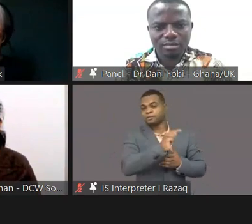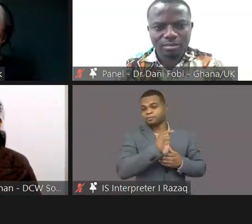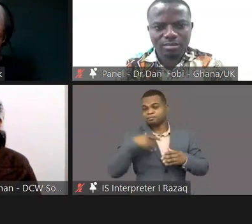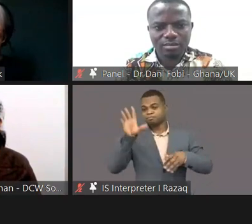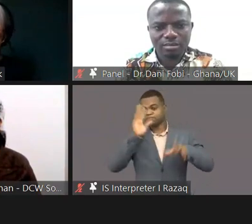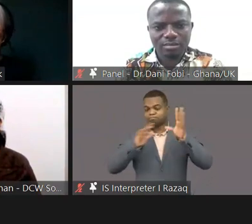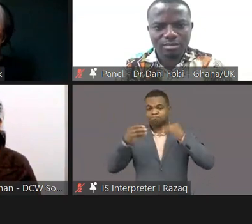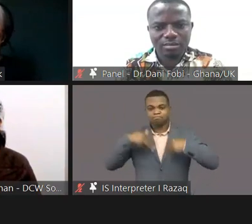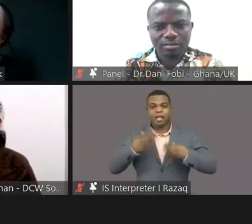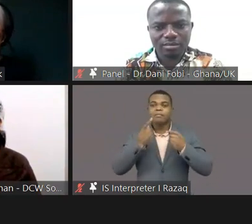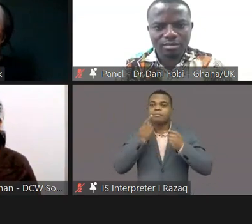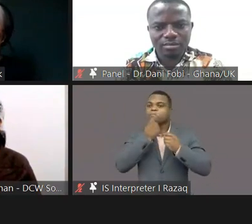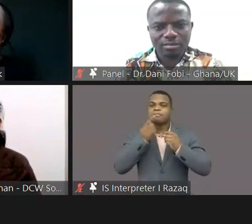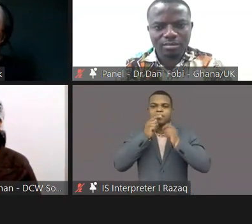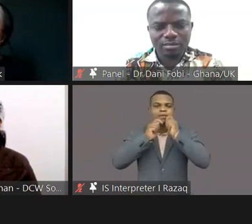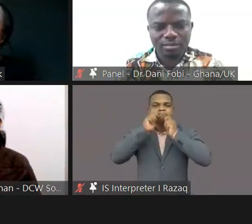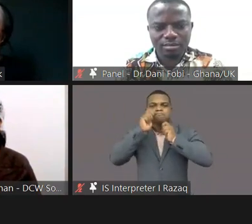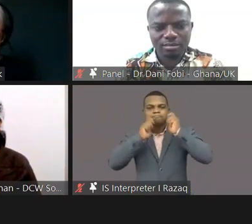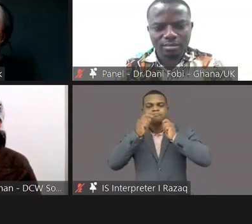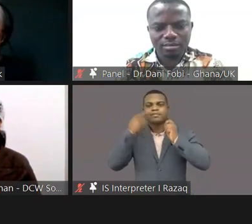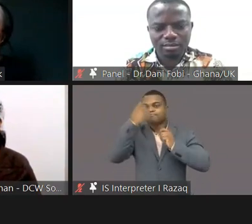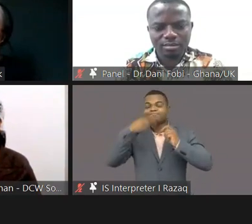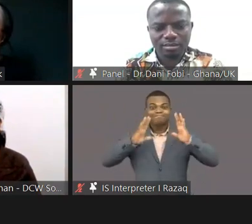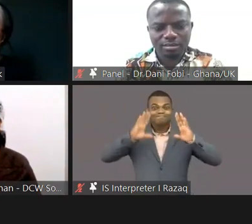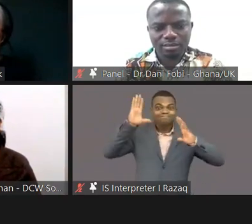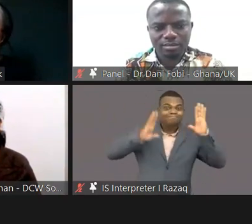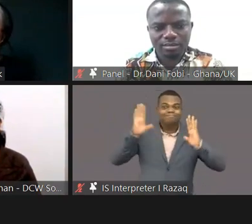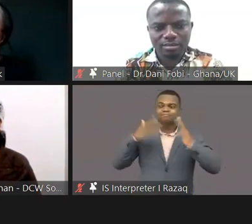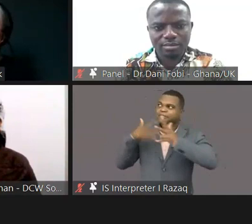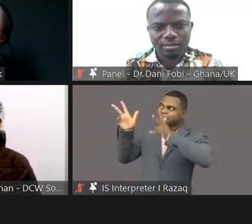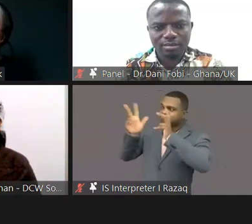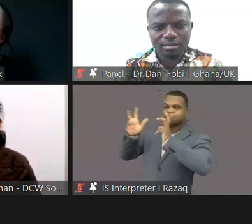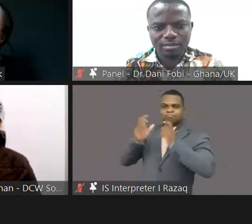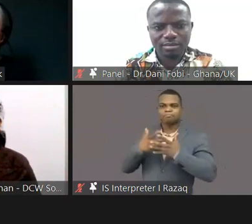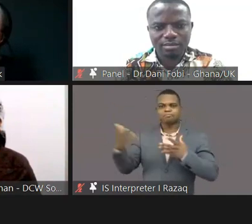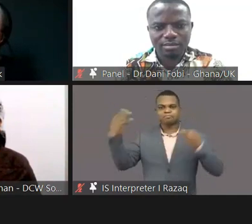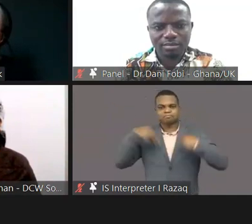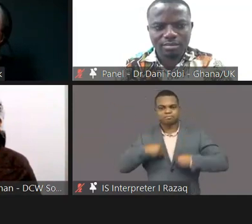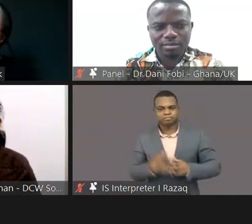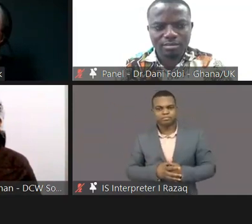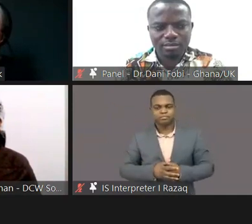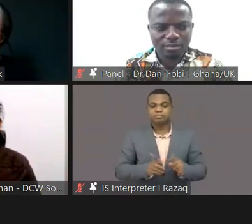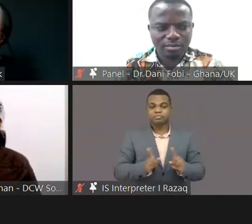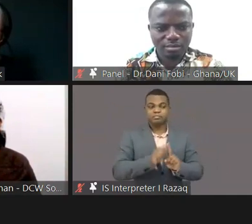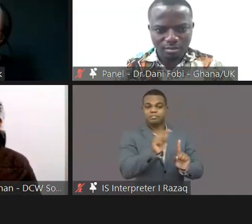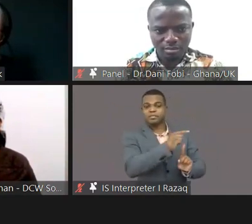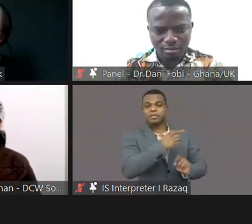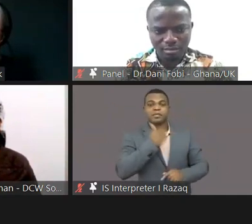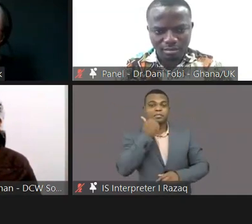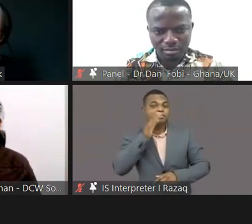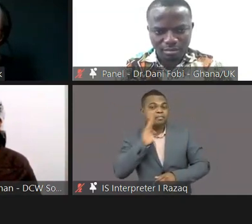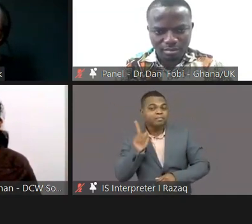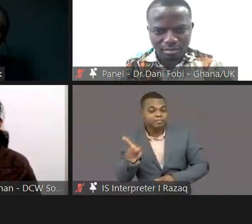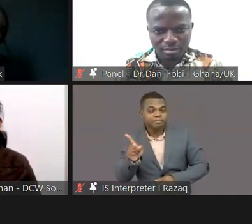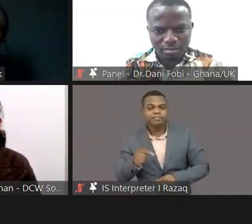speaking to me, thinking that she can't hear what the use of speaking to her, then I will never be